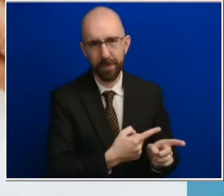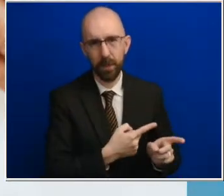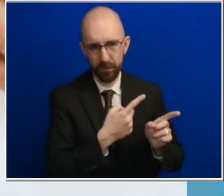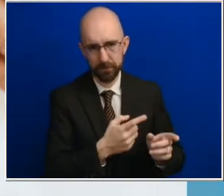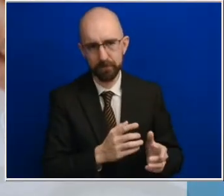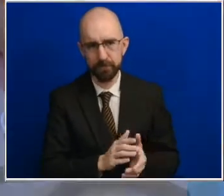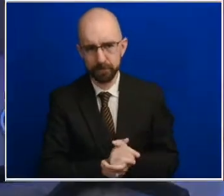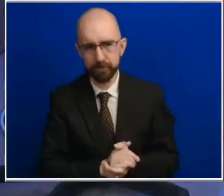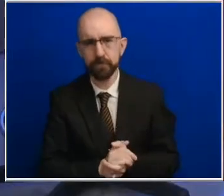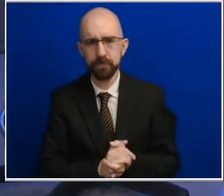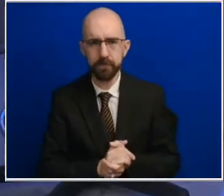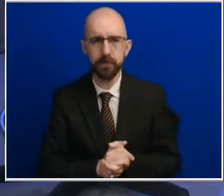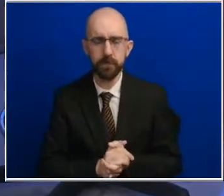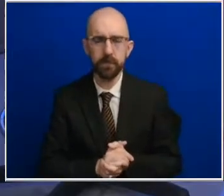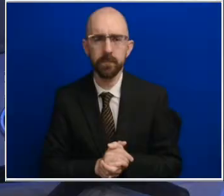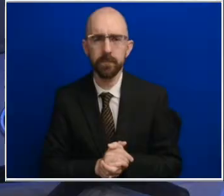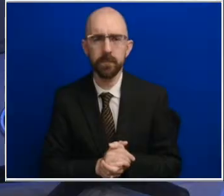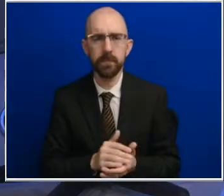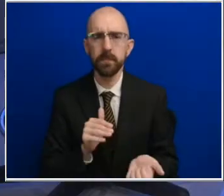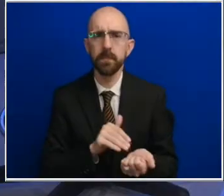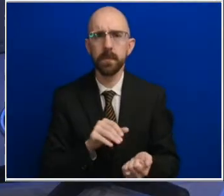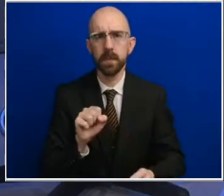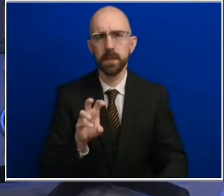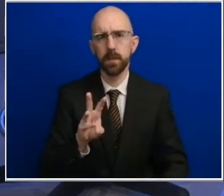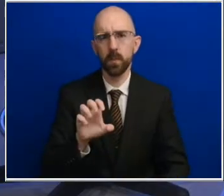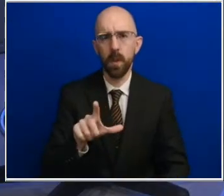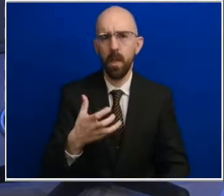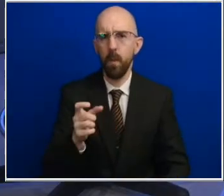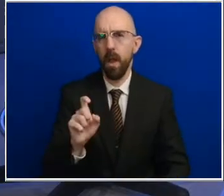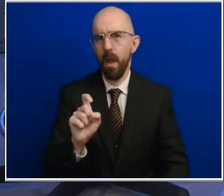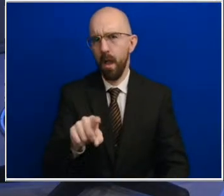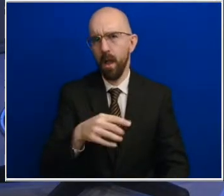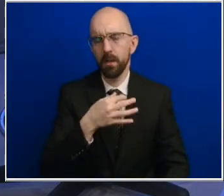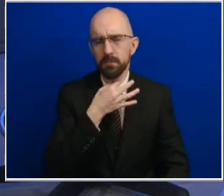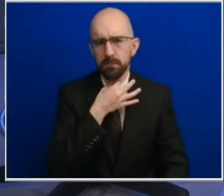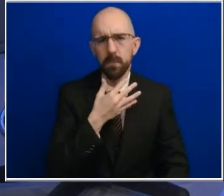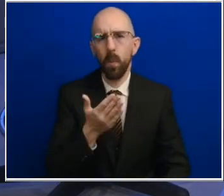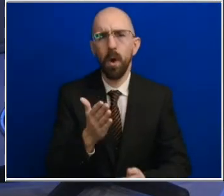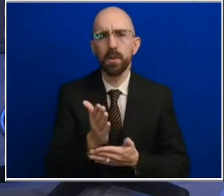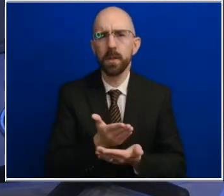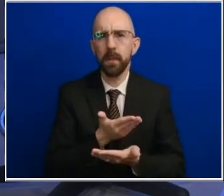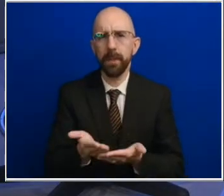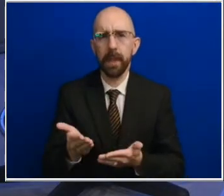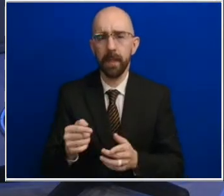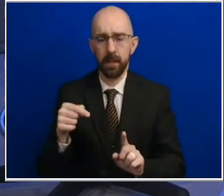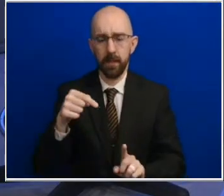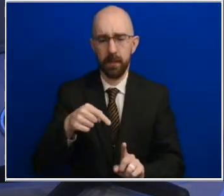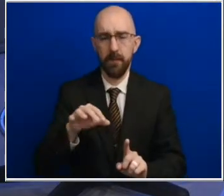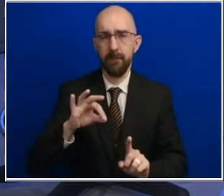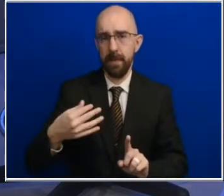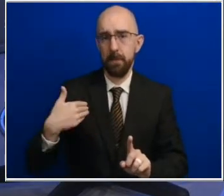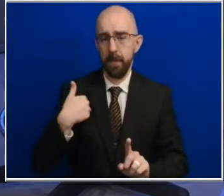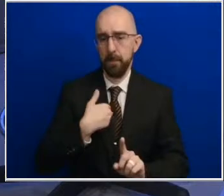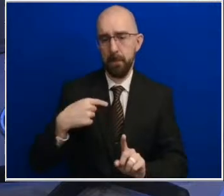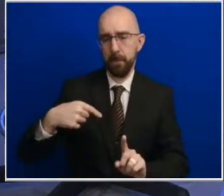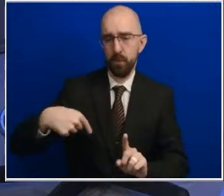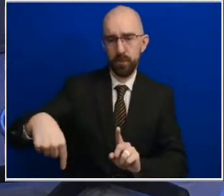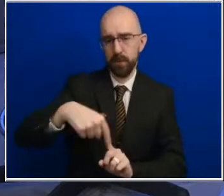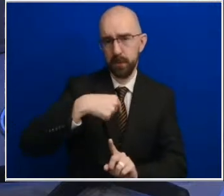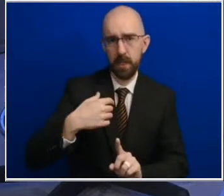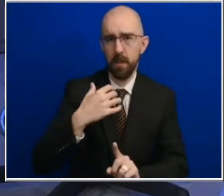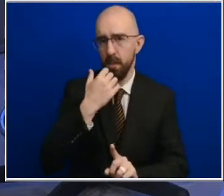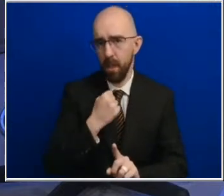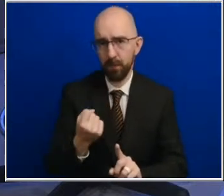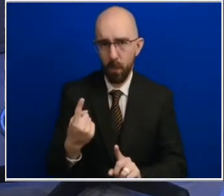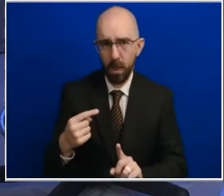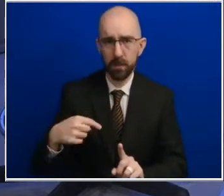screen. Dr. Sewell, I want to ask you, what are some of the things that family members or loved ones of